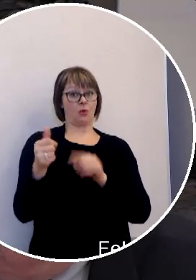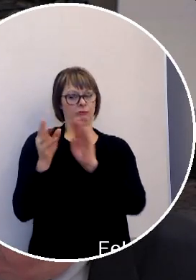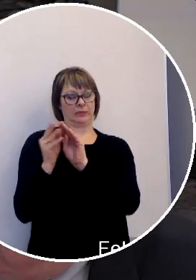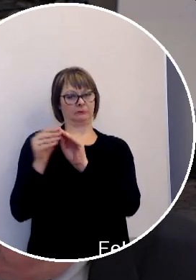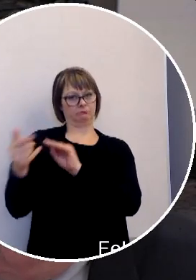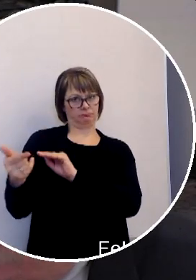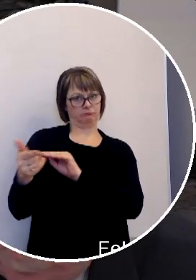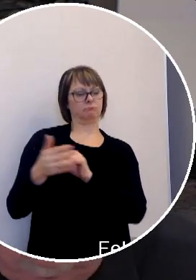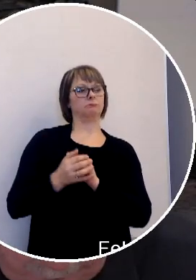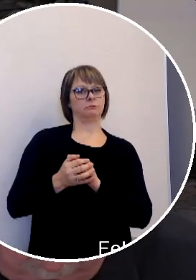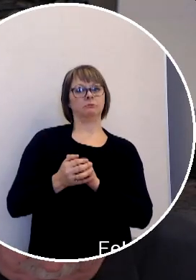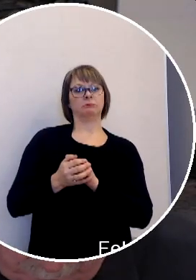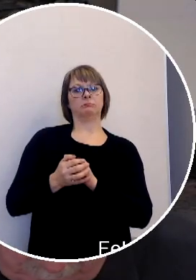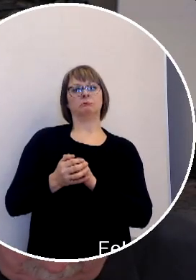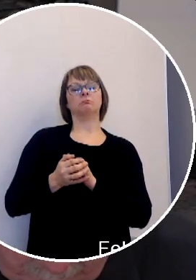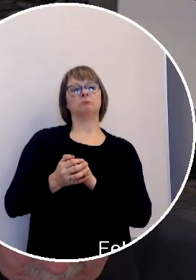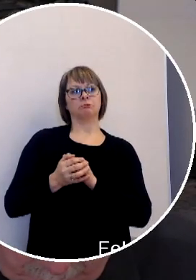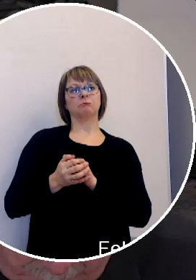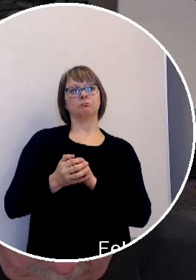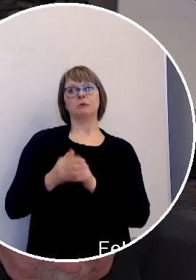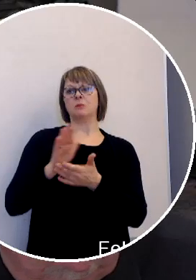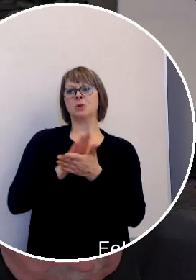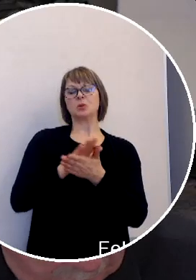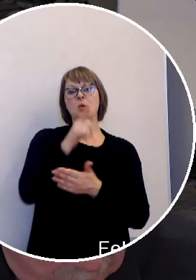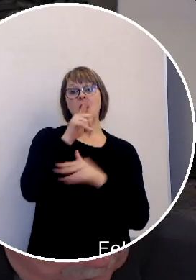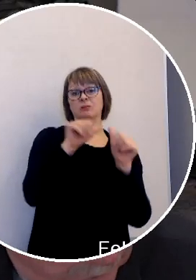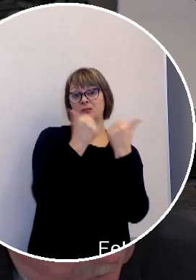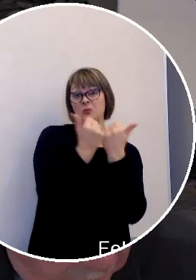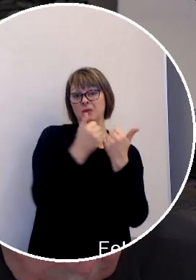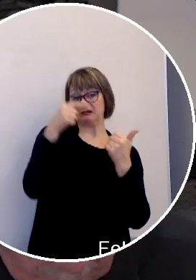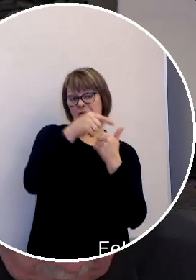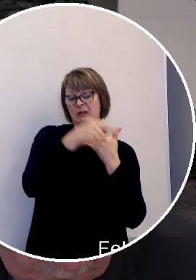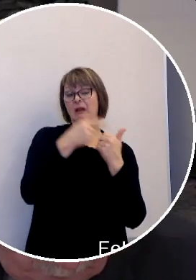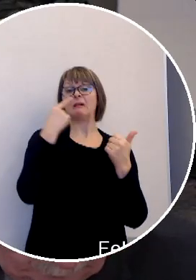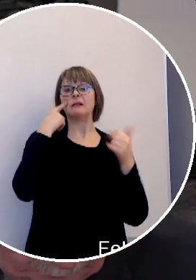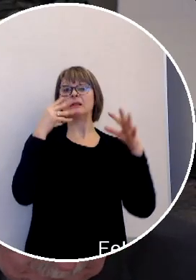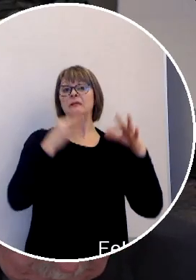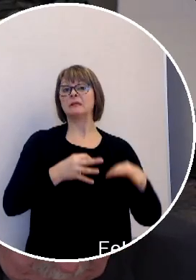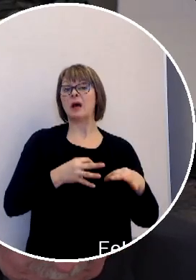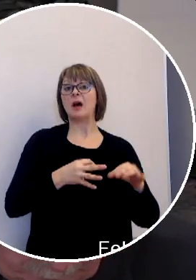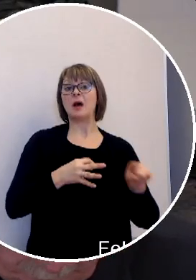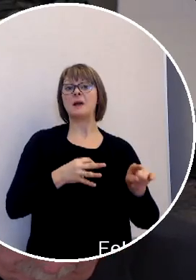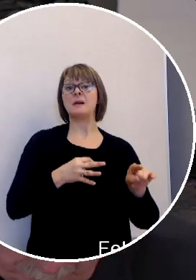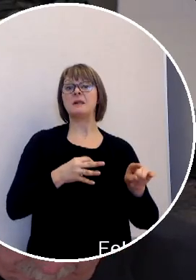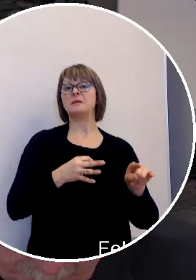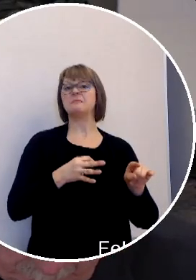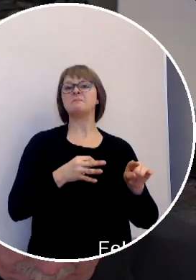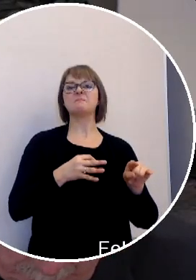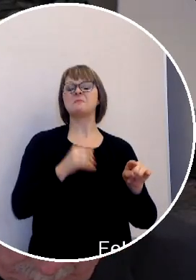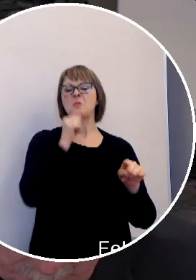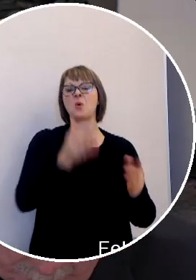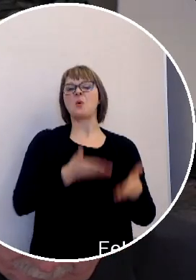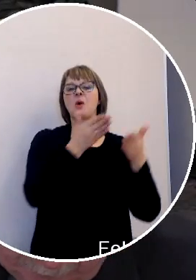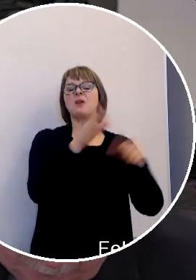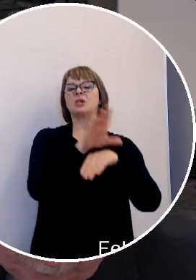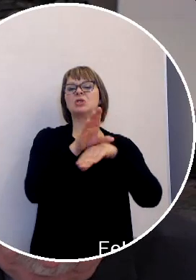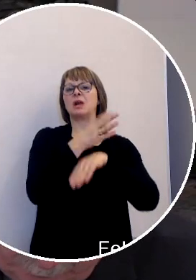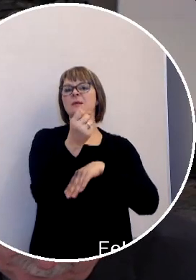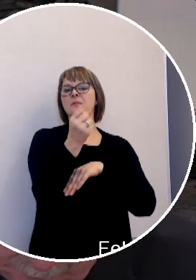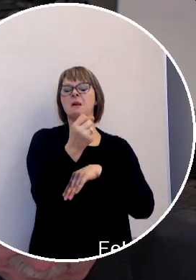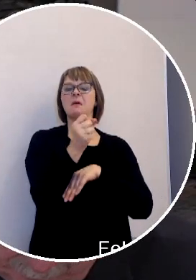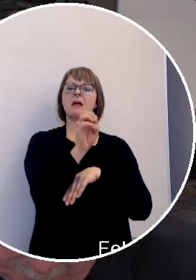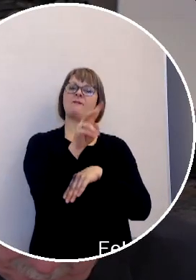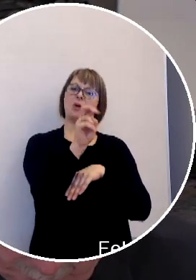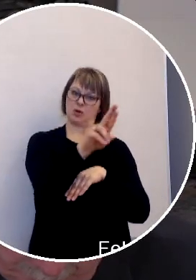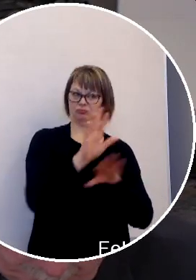call, and the School Lunch Association decided under no circumstances were they offering chocolate milk in their